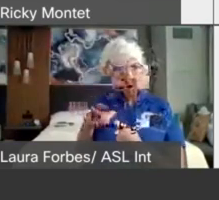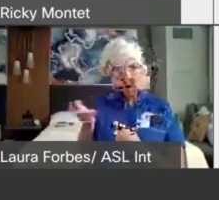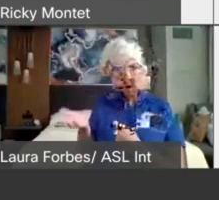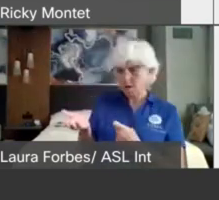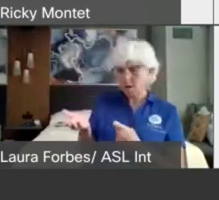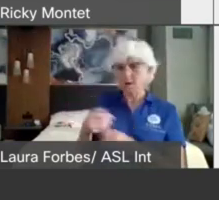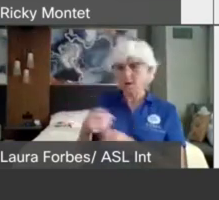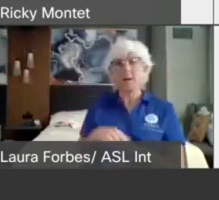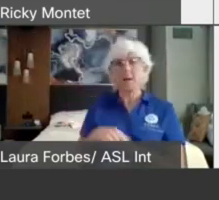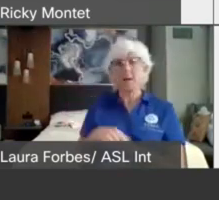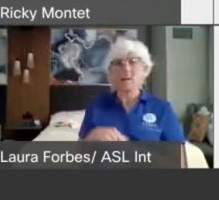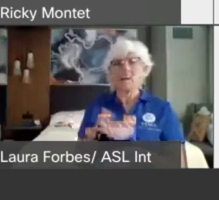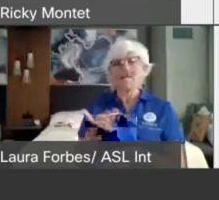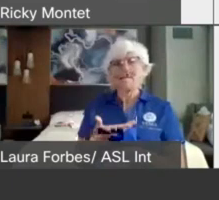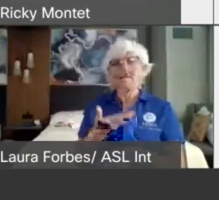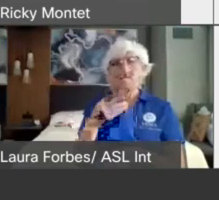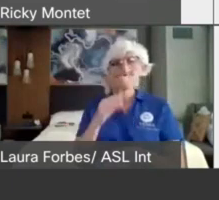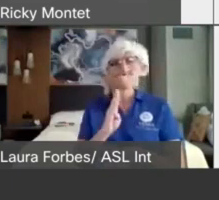This is Barbara, and